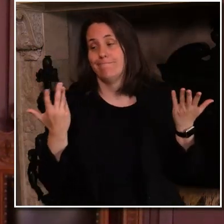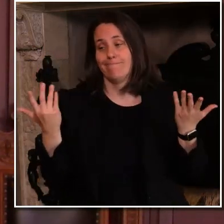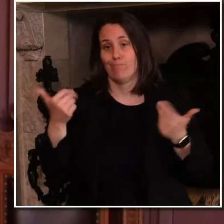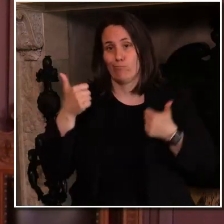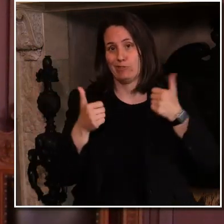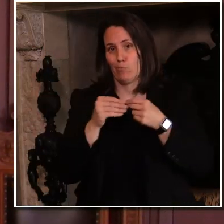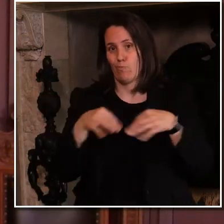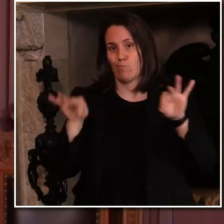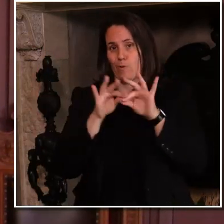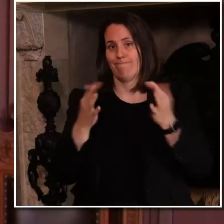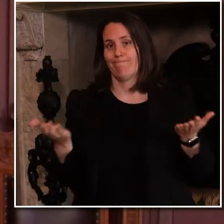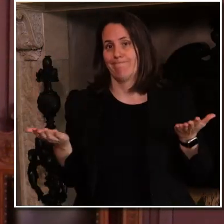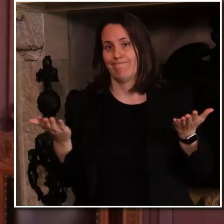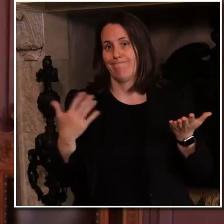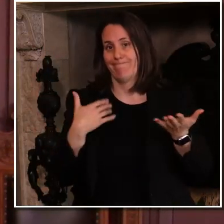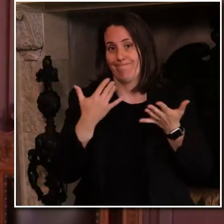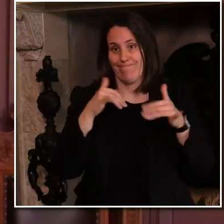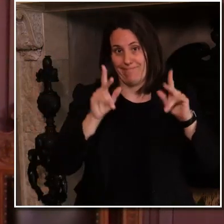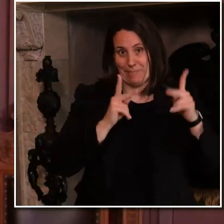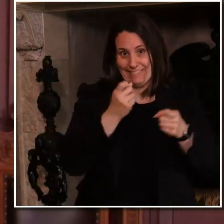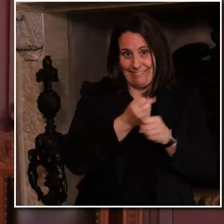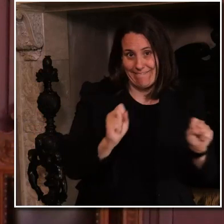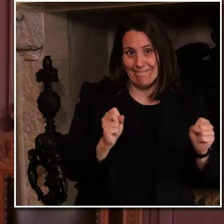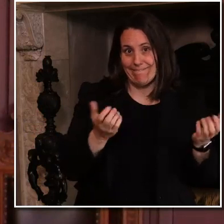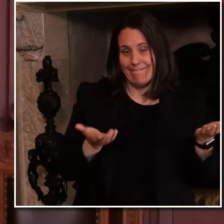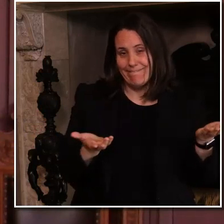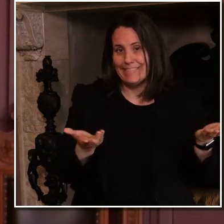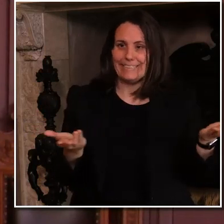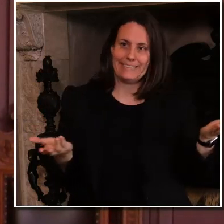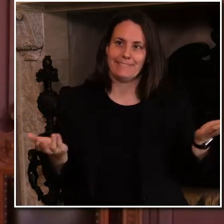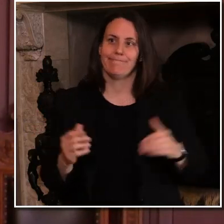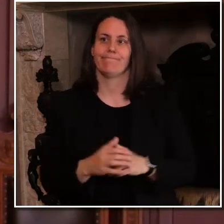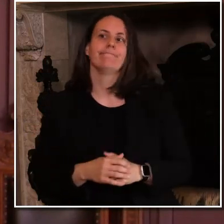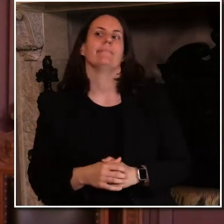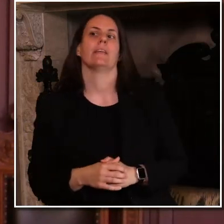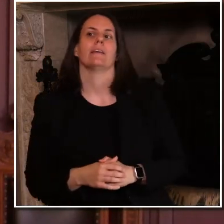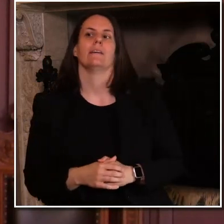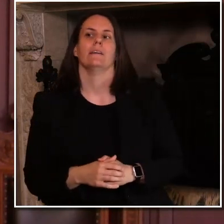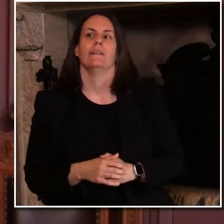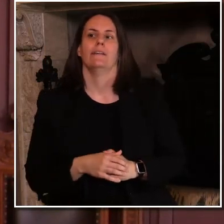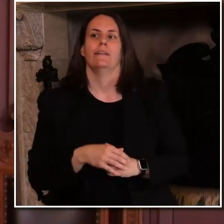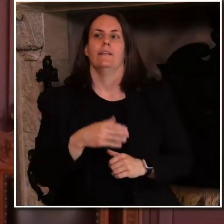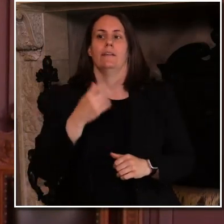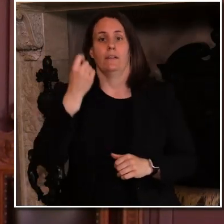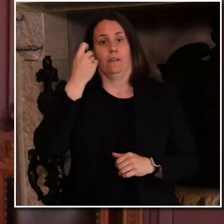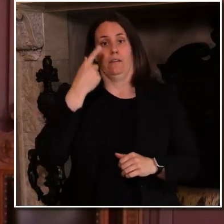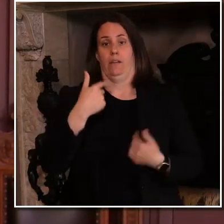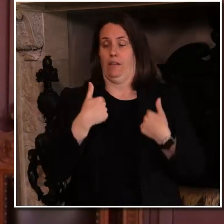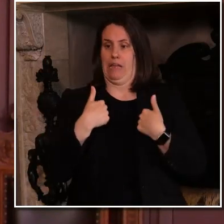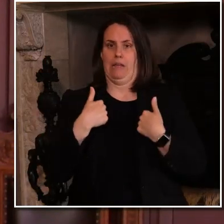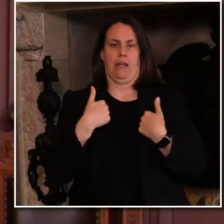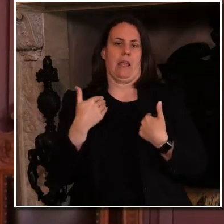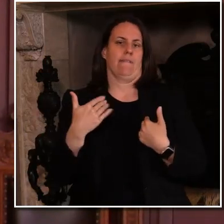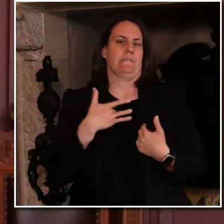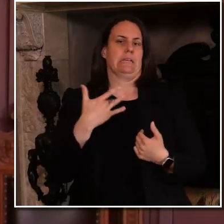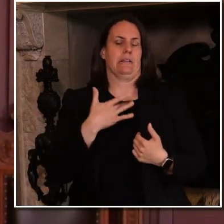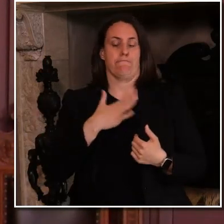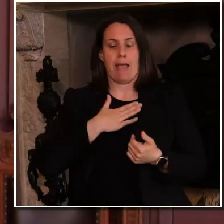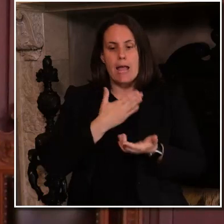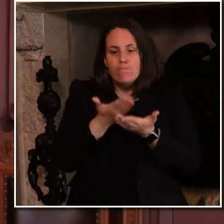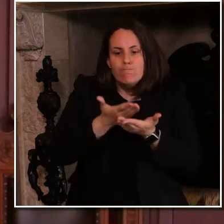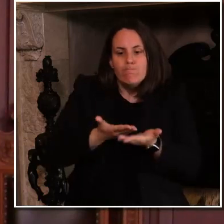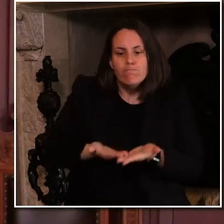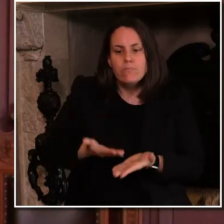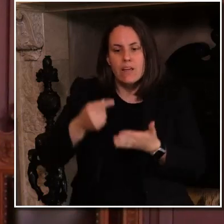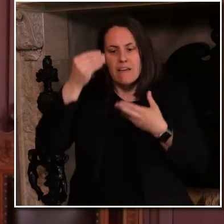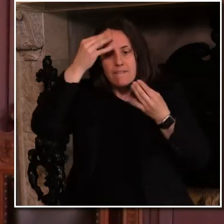we have a good case if we believe in the facts and we believe in the law and